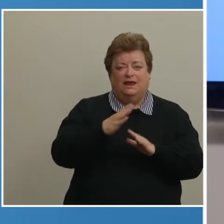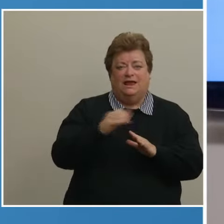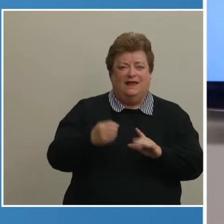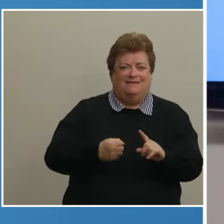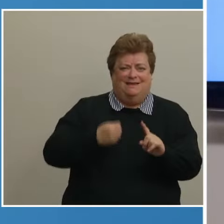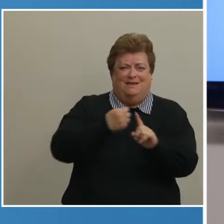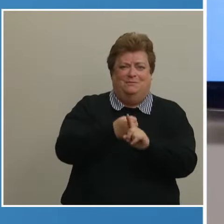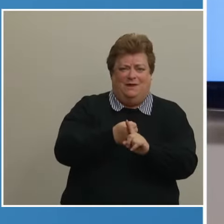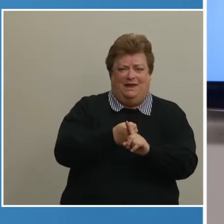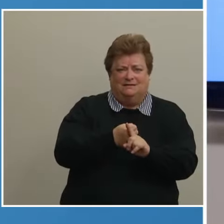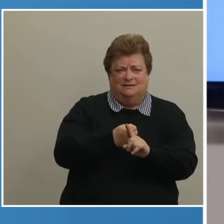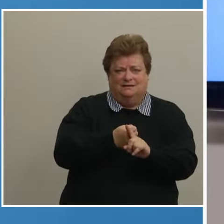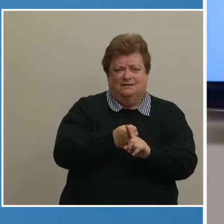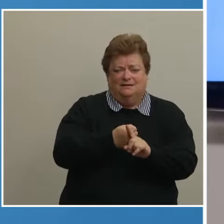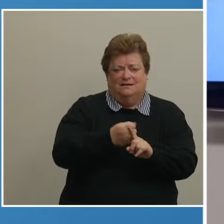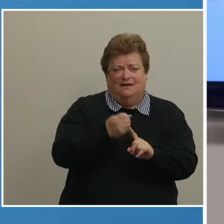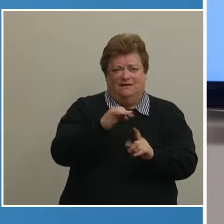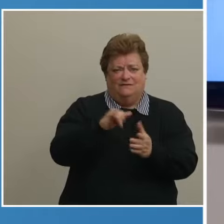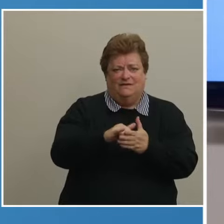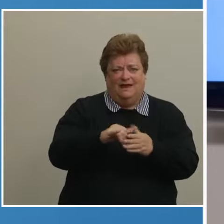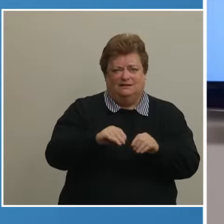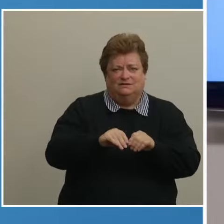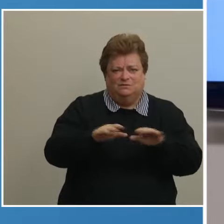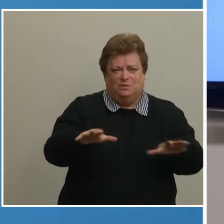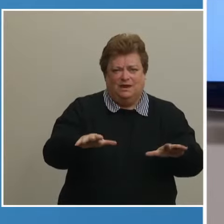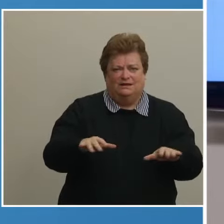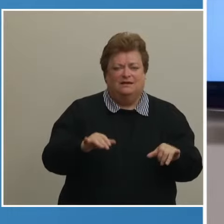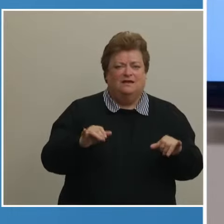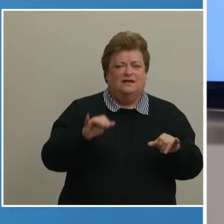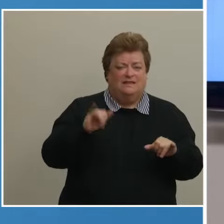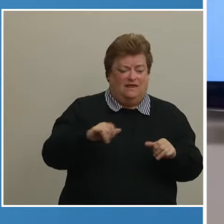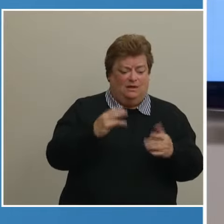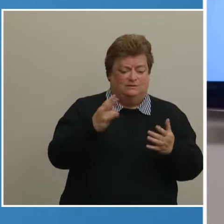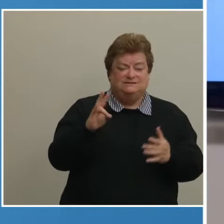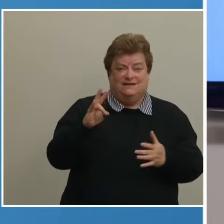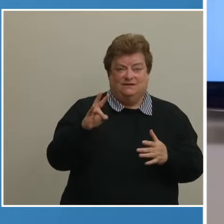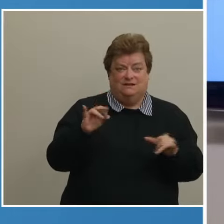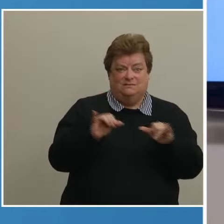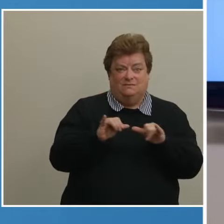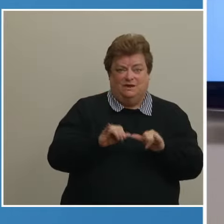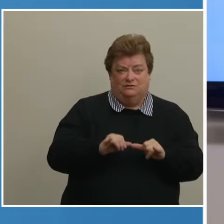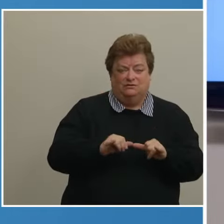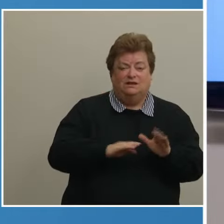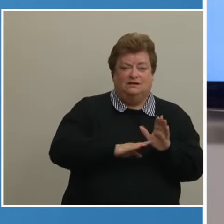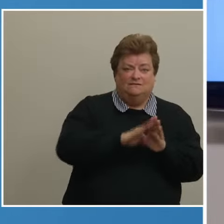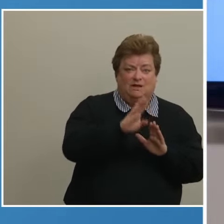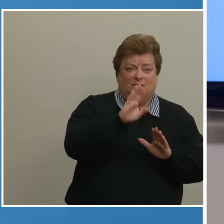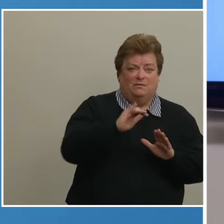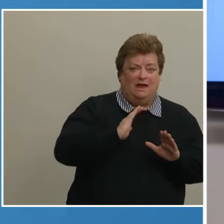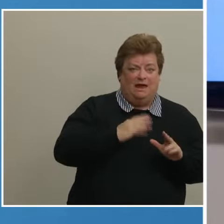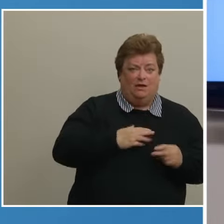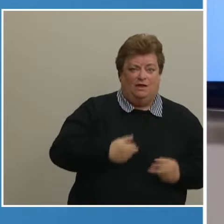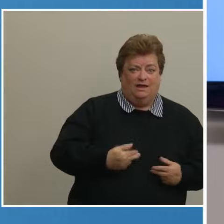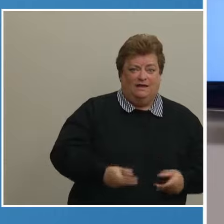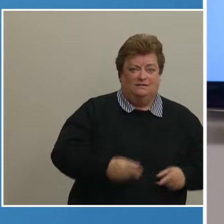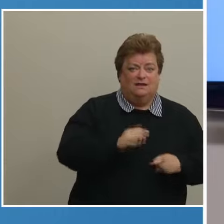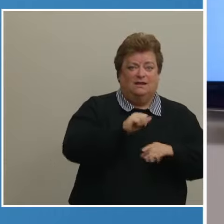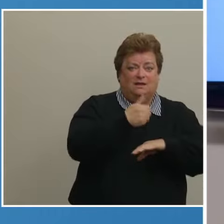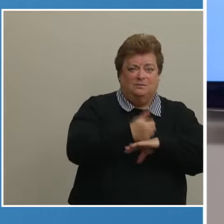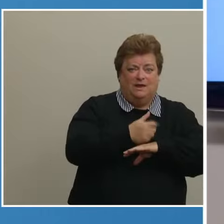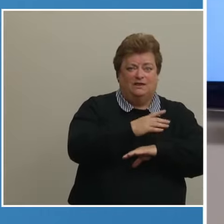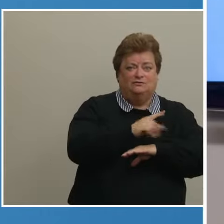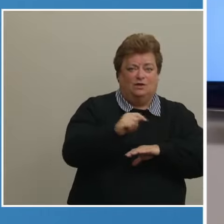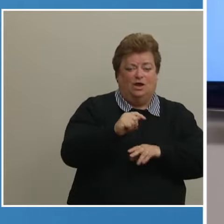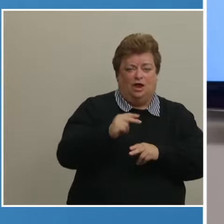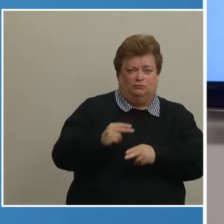health impact of that spread. These 7 metrics were developed by our health team based on